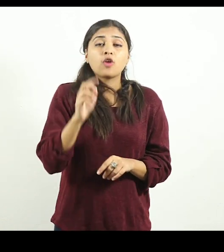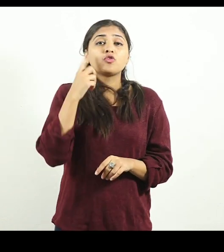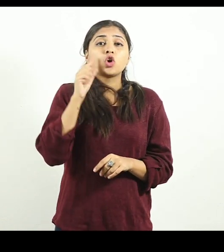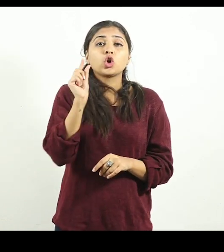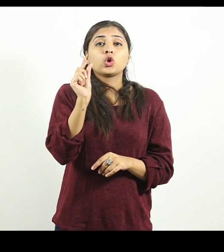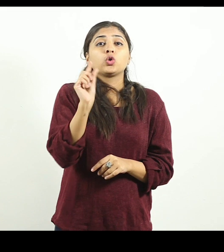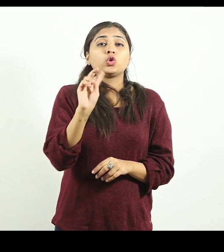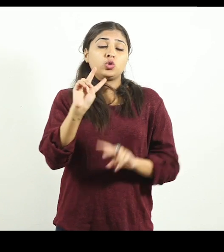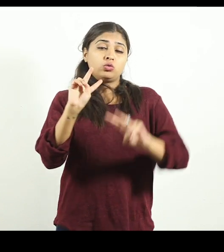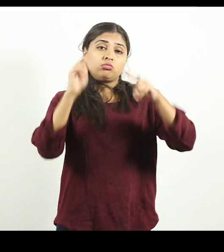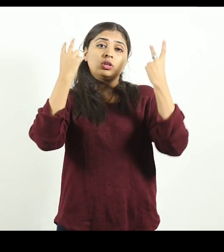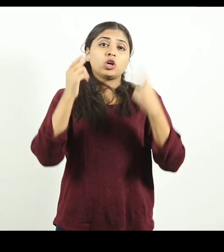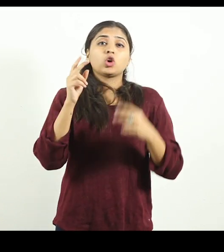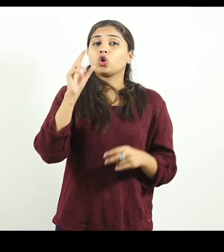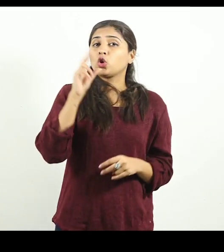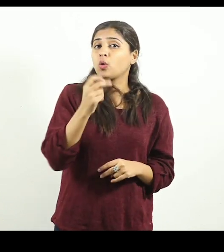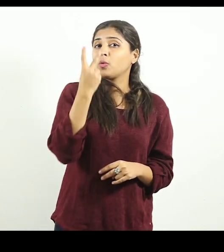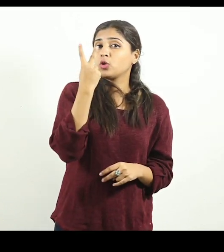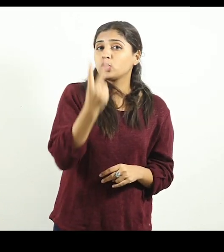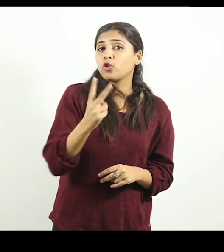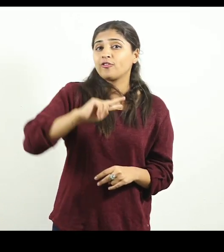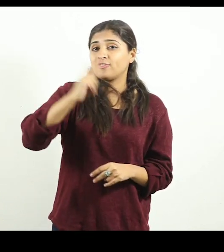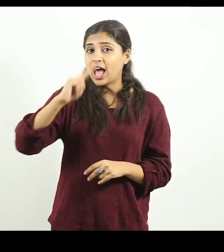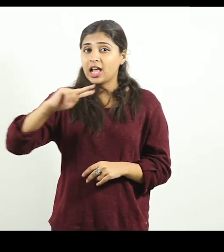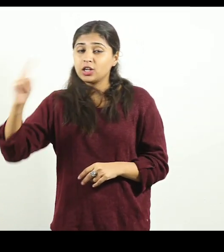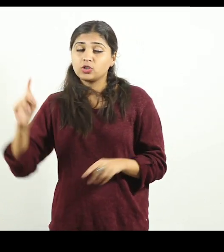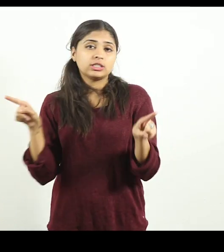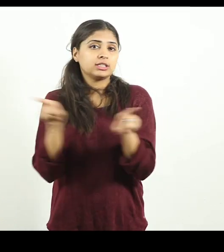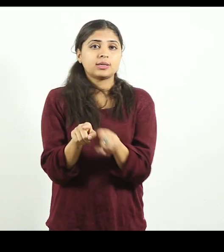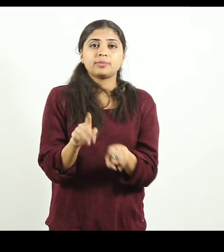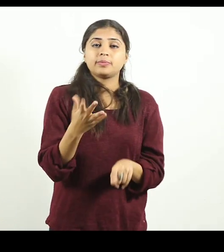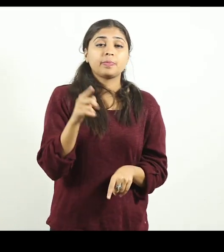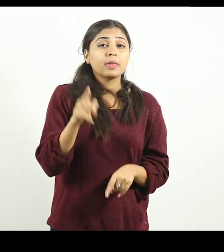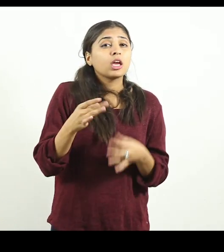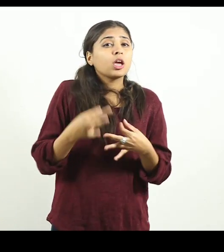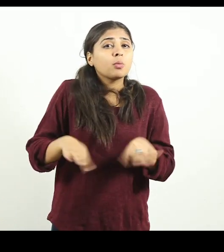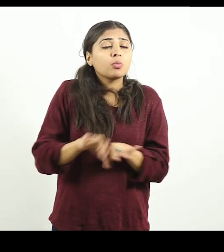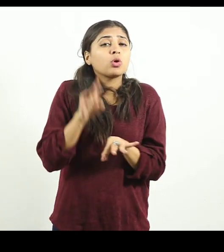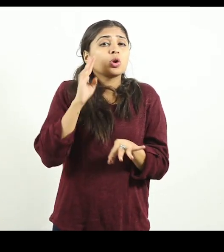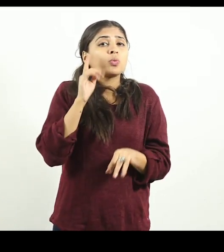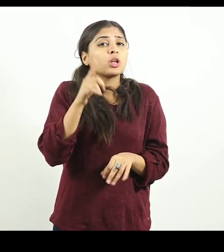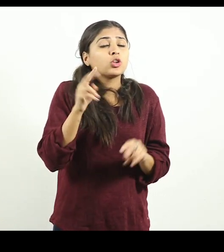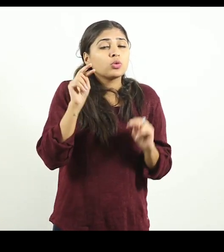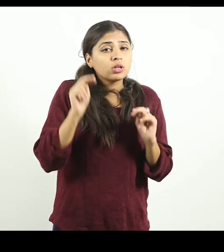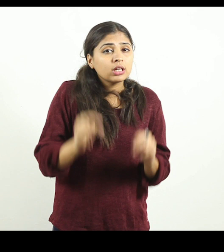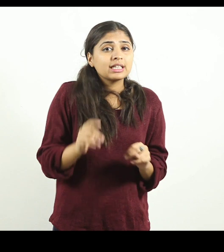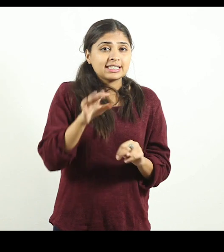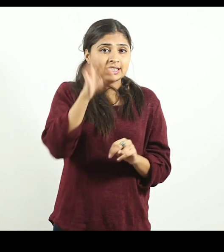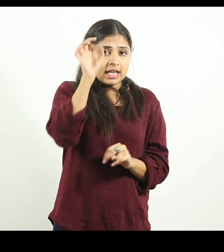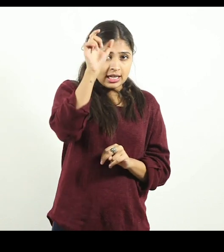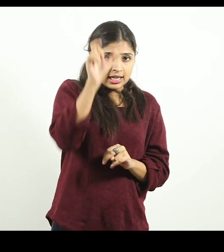two values can be the same. This is important for when you need to select or reference data from this column.